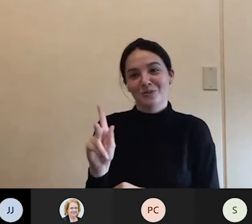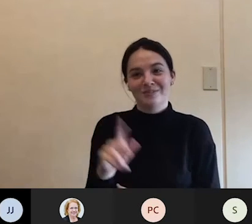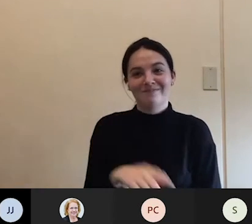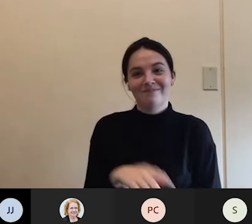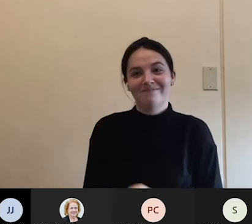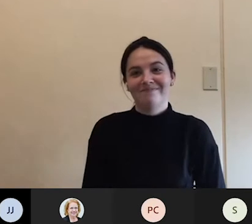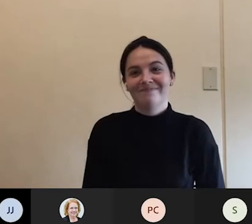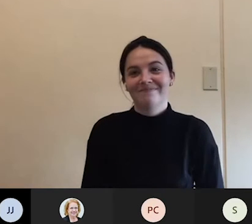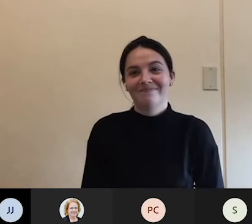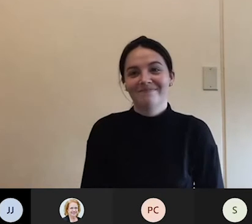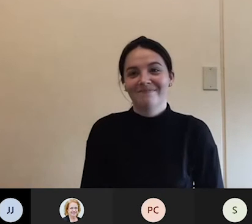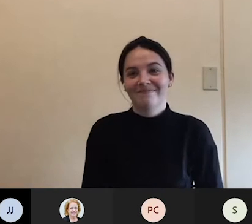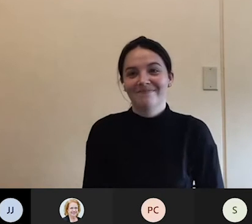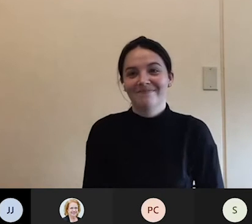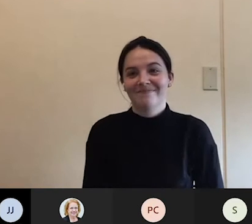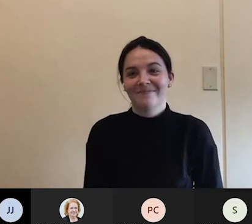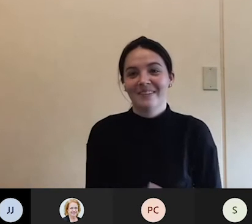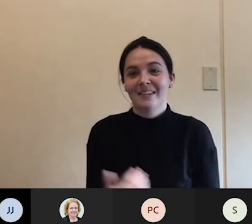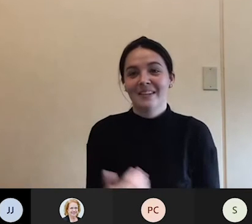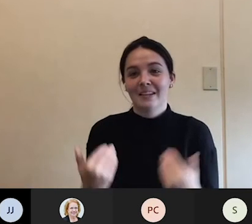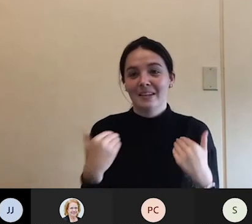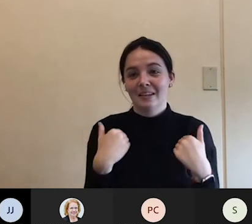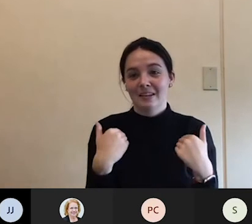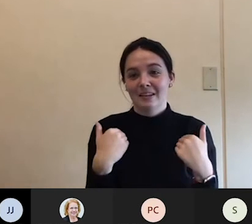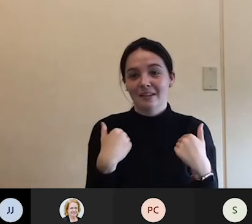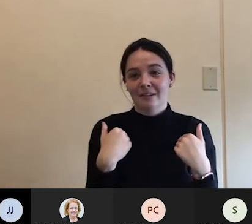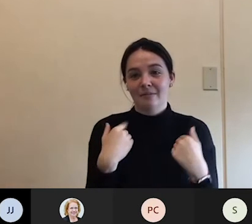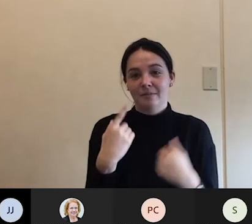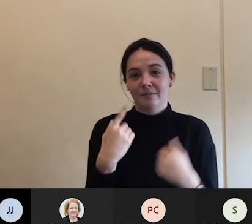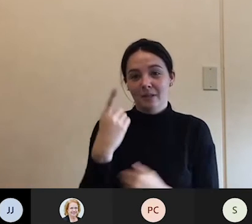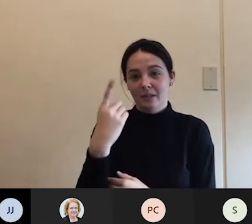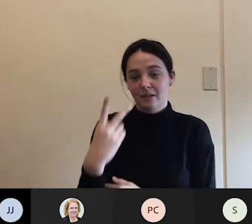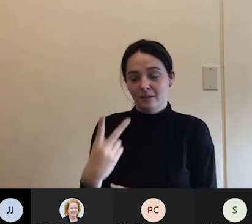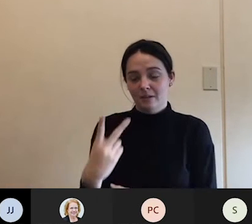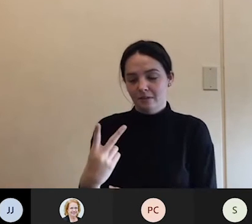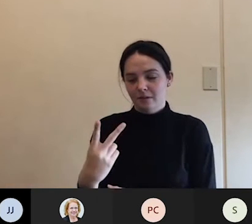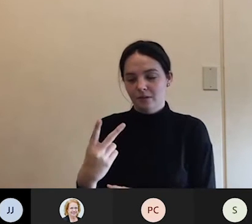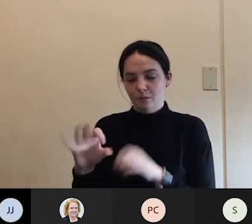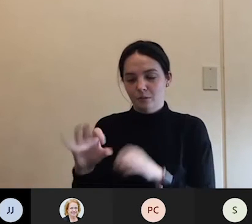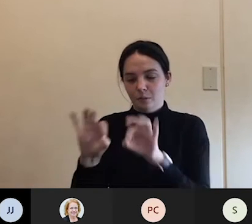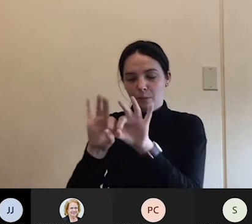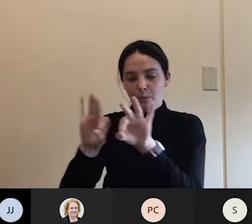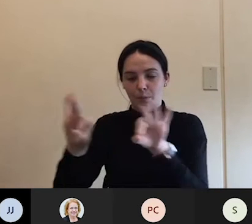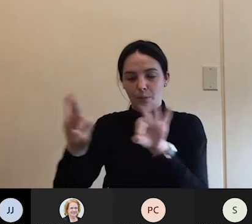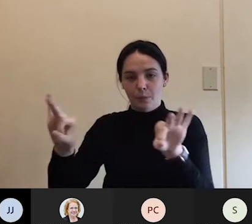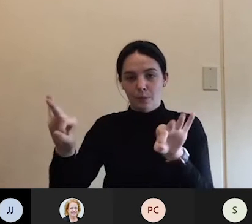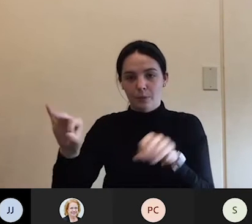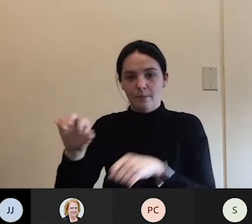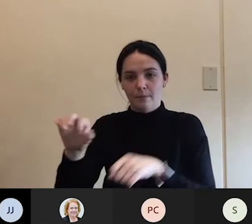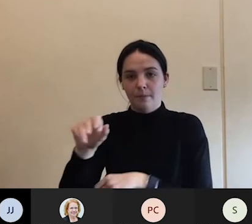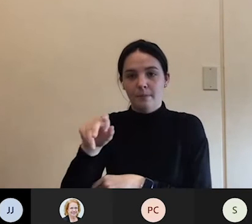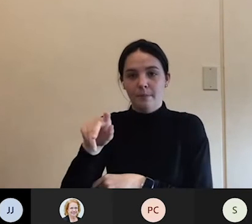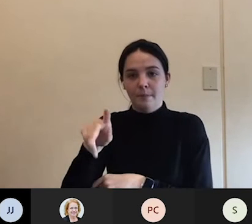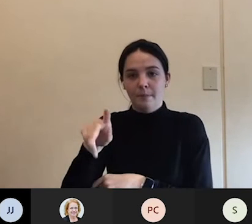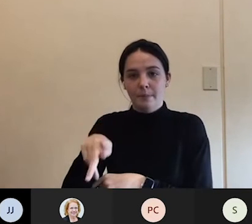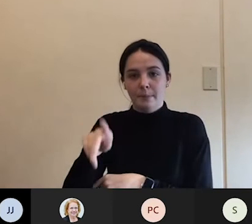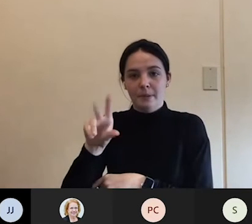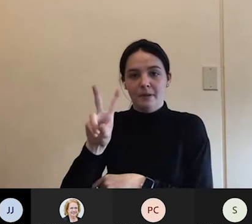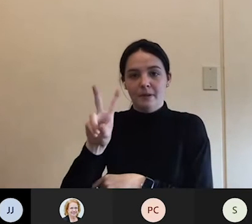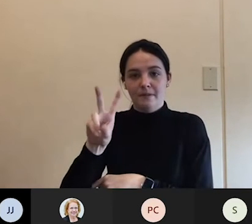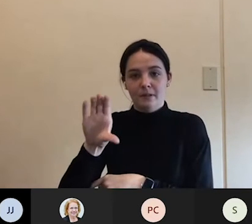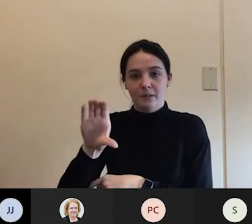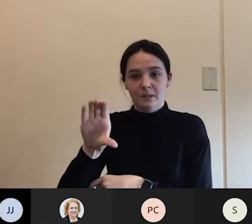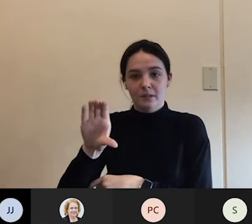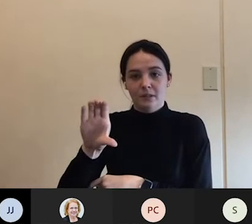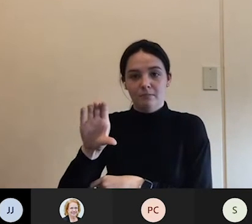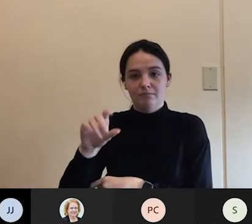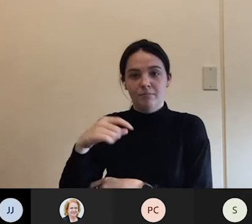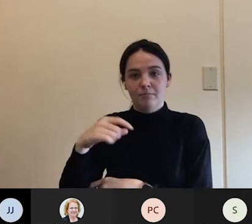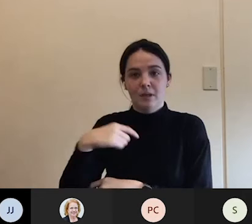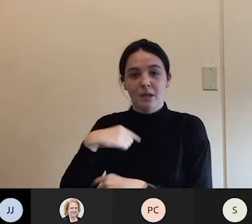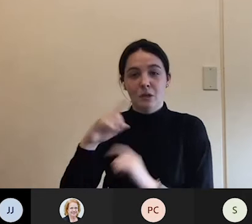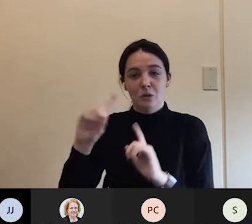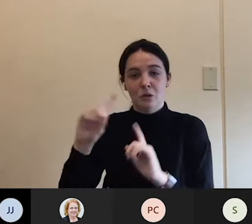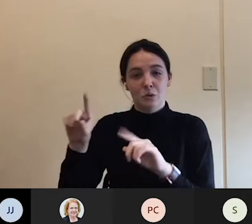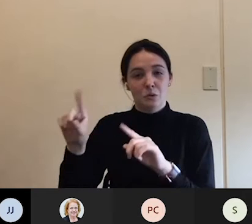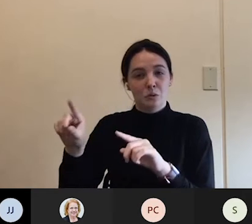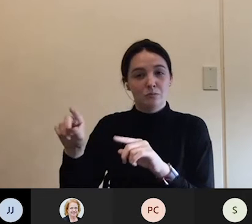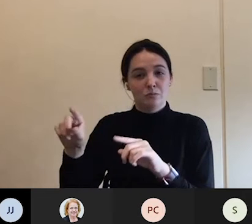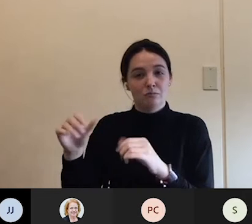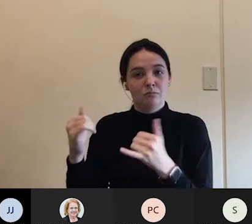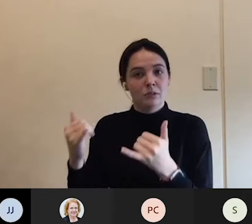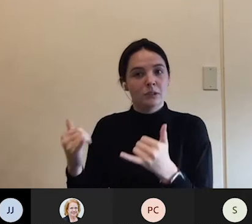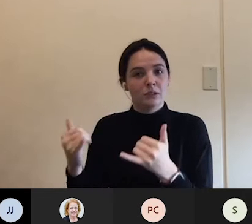I have a 1/2-inch diameter PVC pipe. So I went this morning and I got this